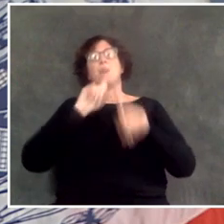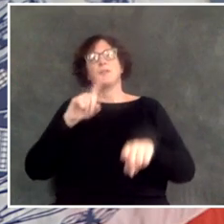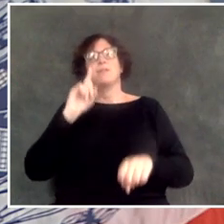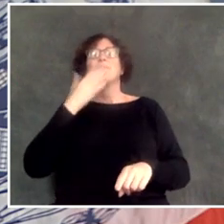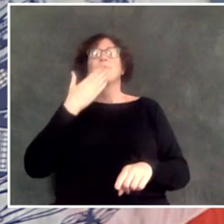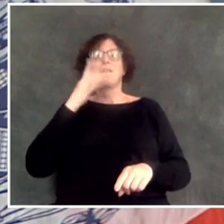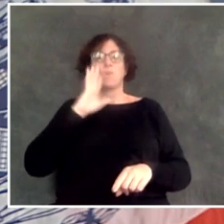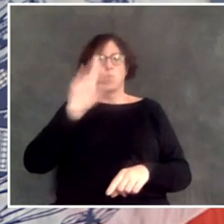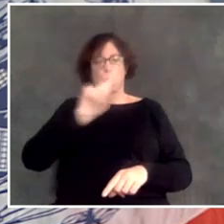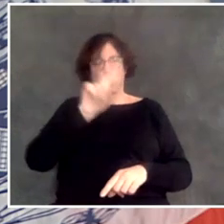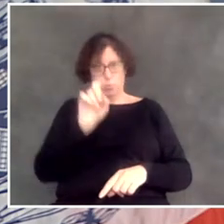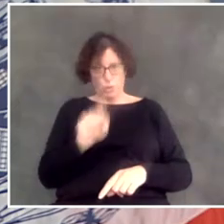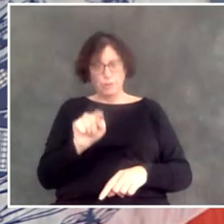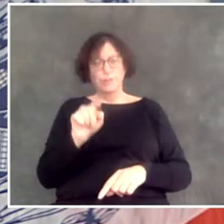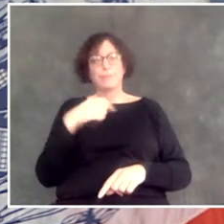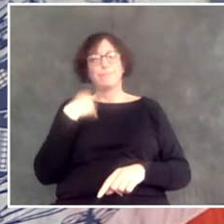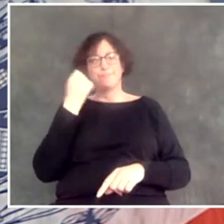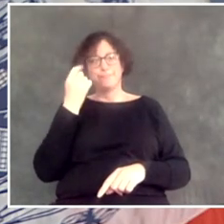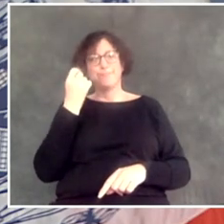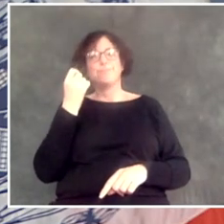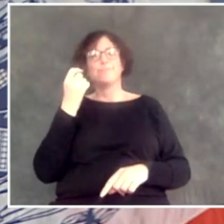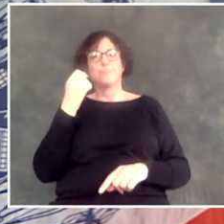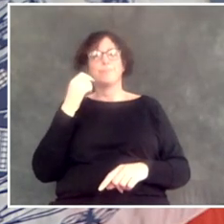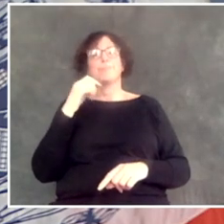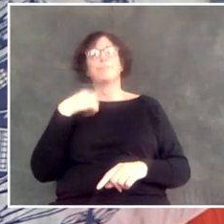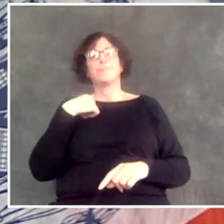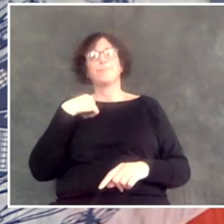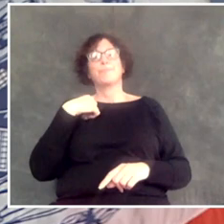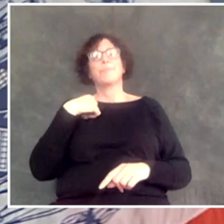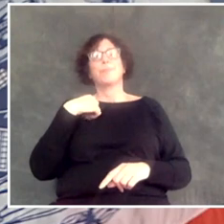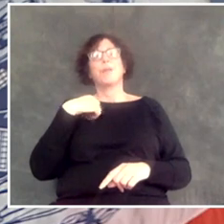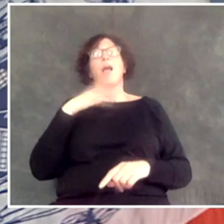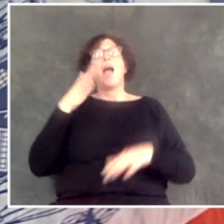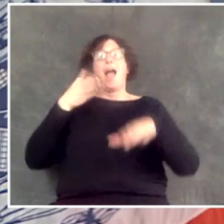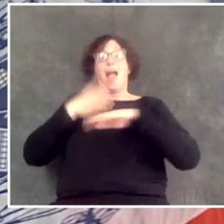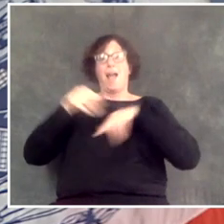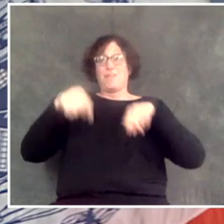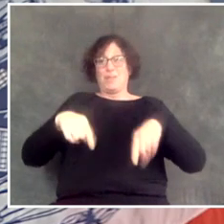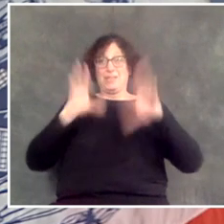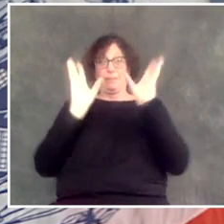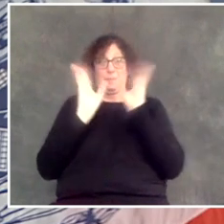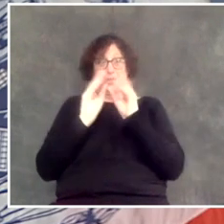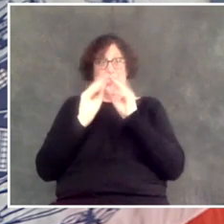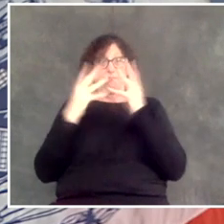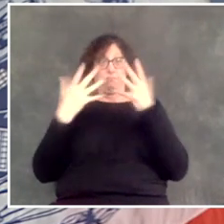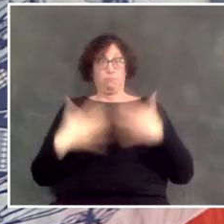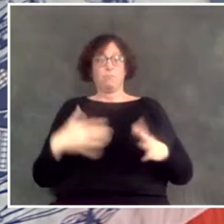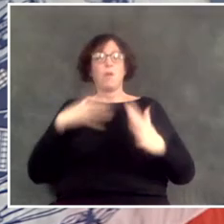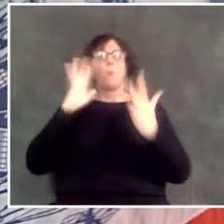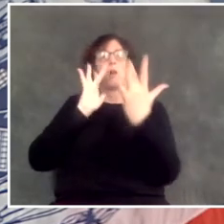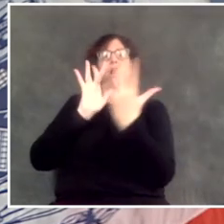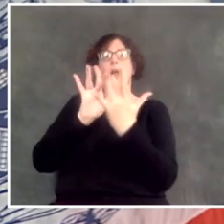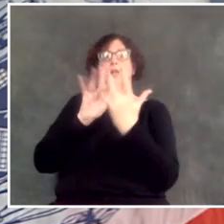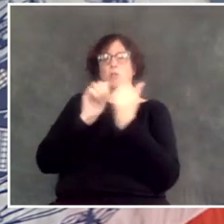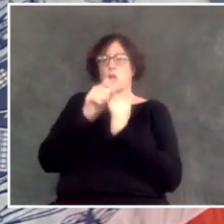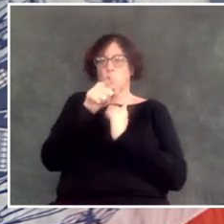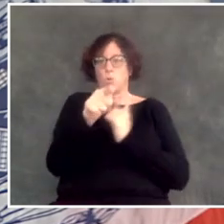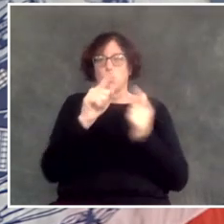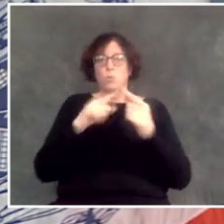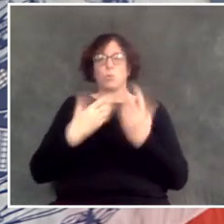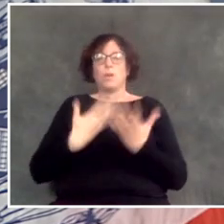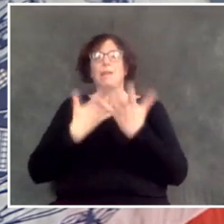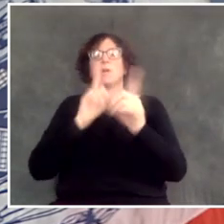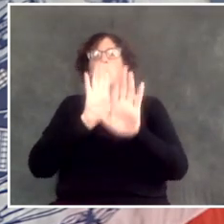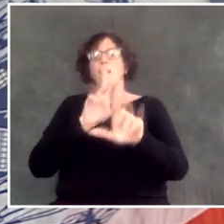our very brave, very strong and effective EMTs and paramedics are compensated. So you have